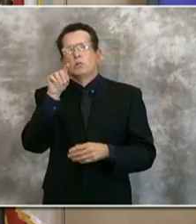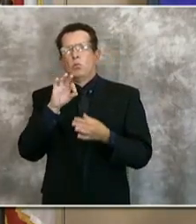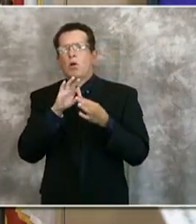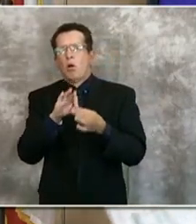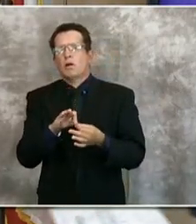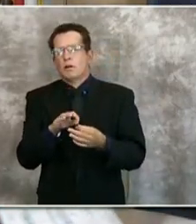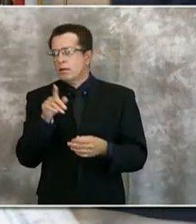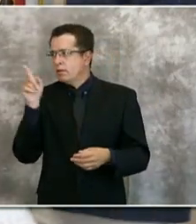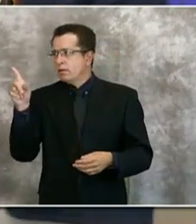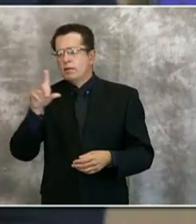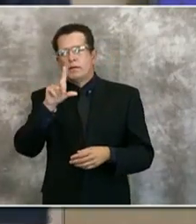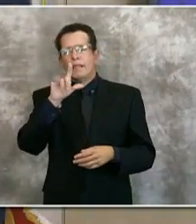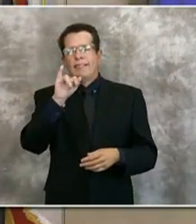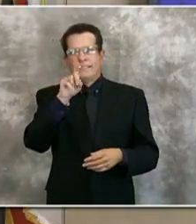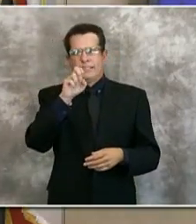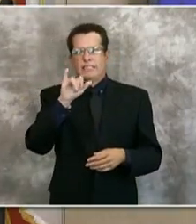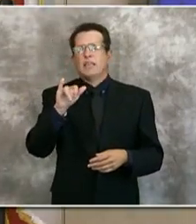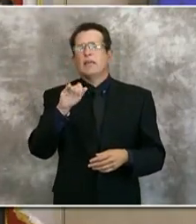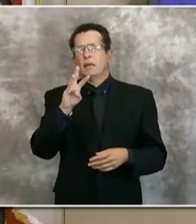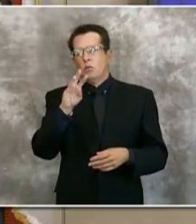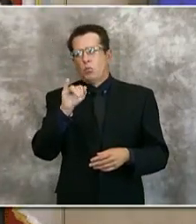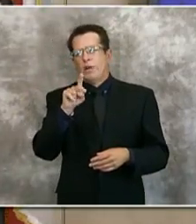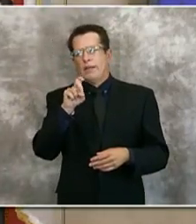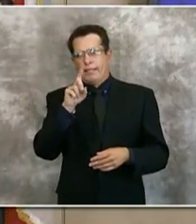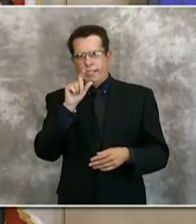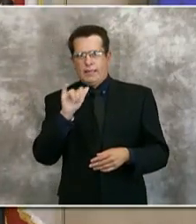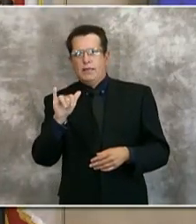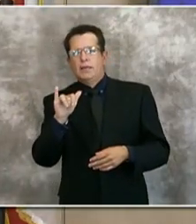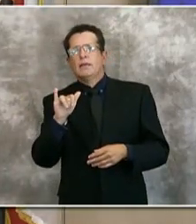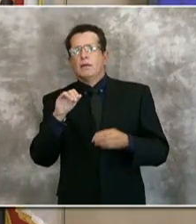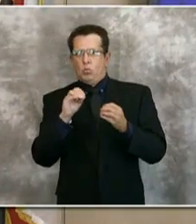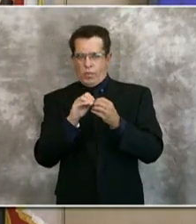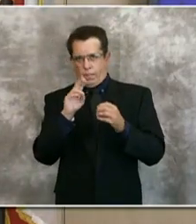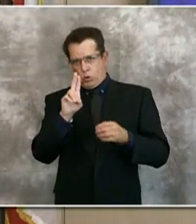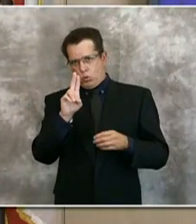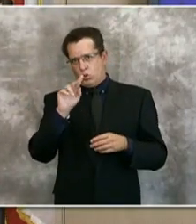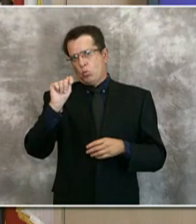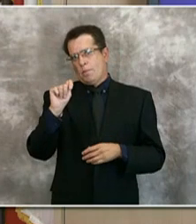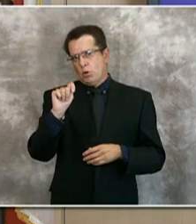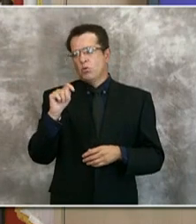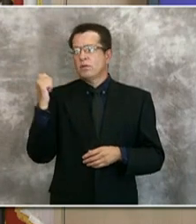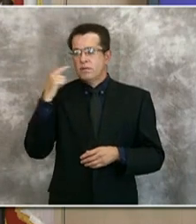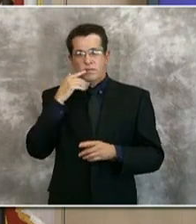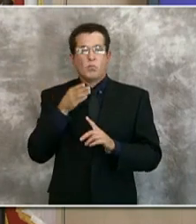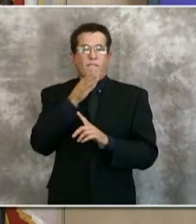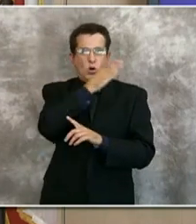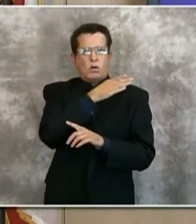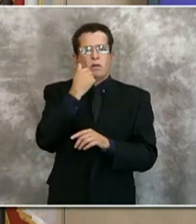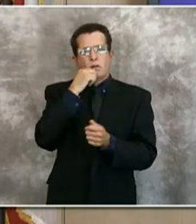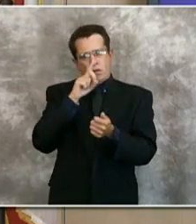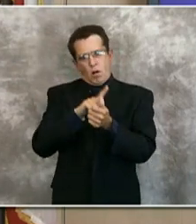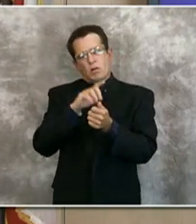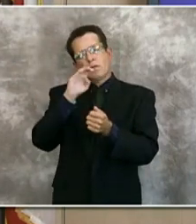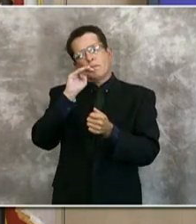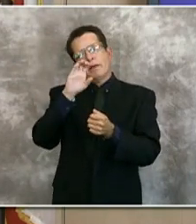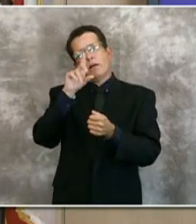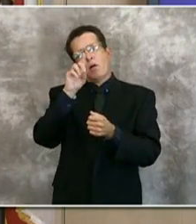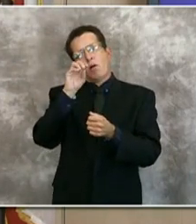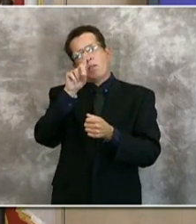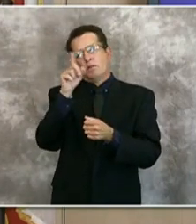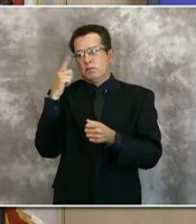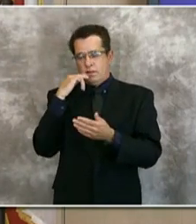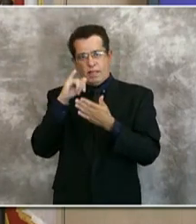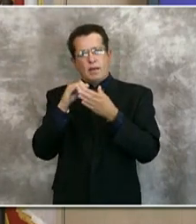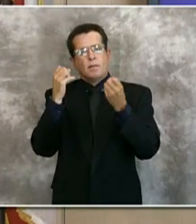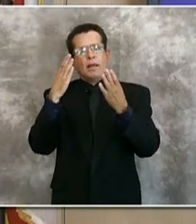This is from Lindsay Winkley with the Union Tribune. Previously, Dr. McDonald has said that outbreaks that have occurred at